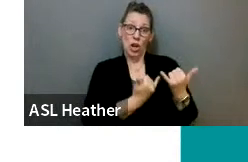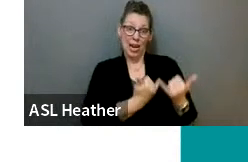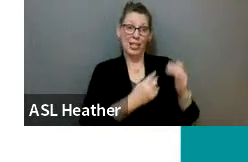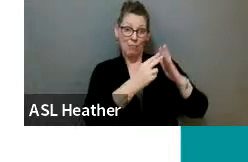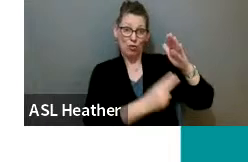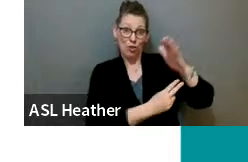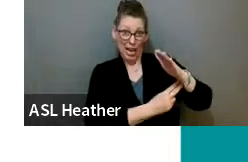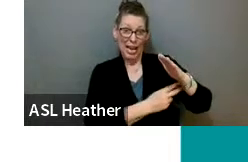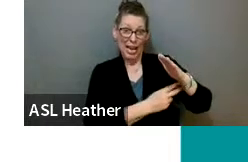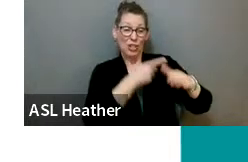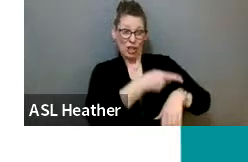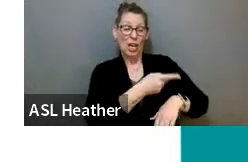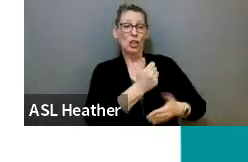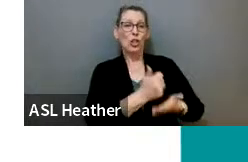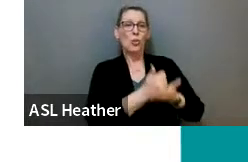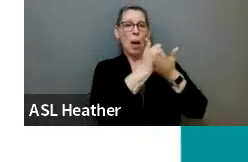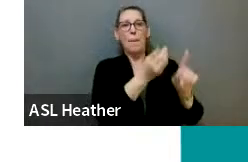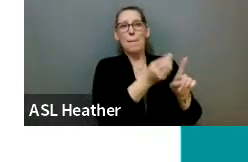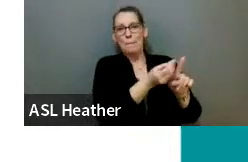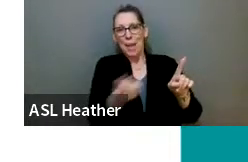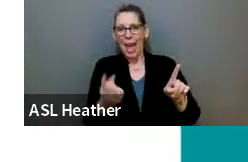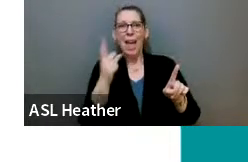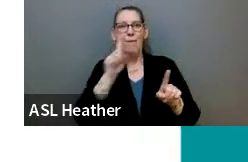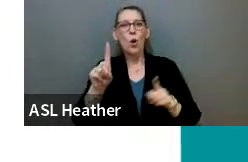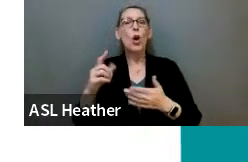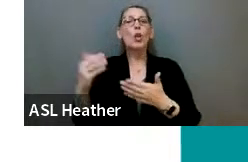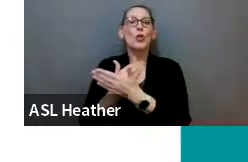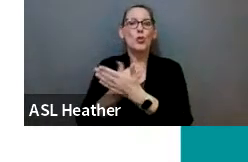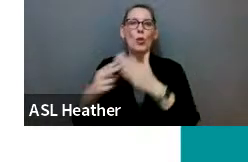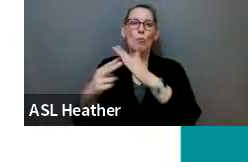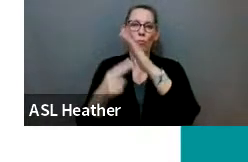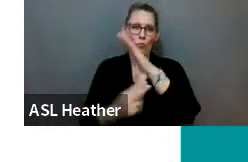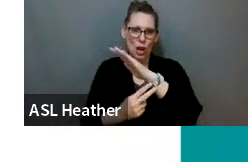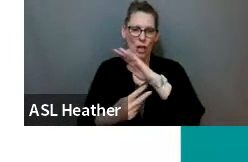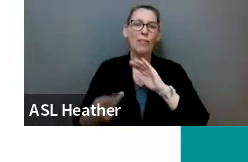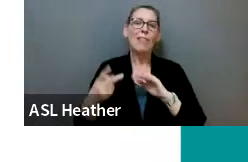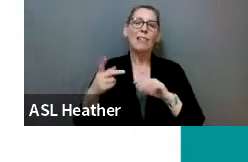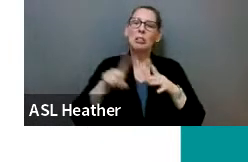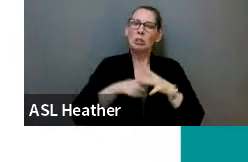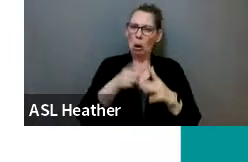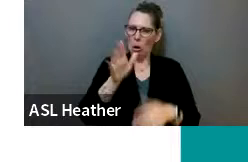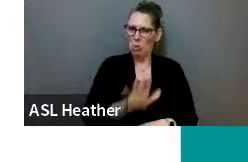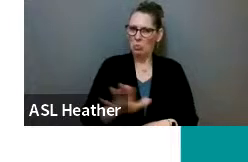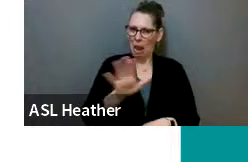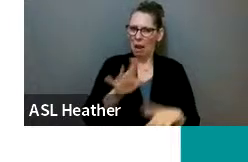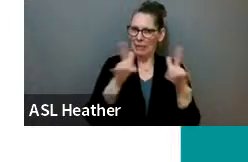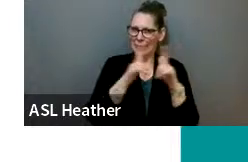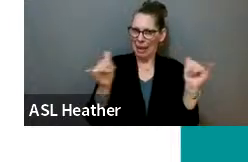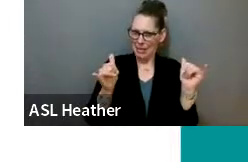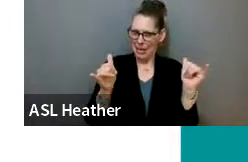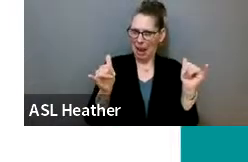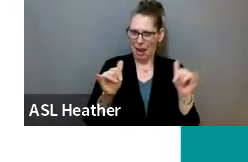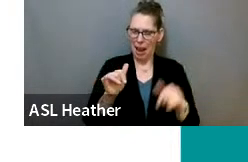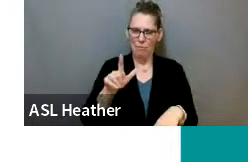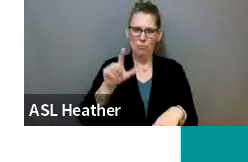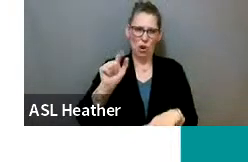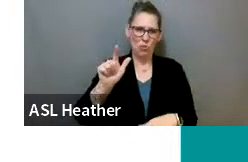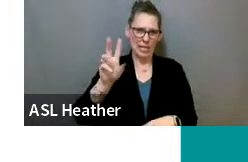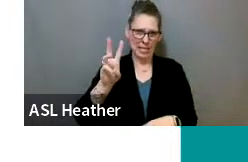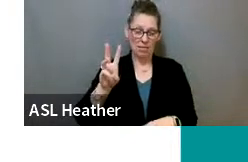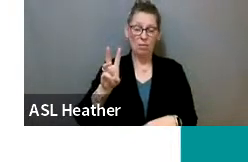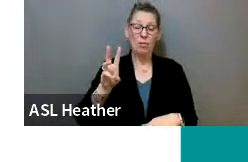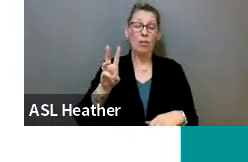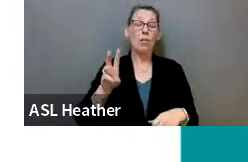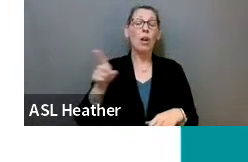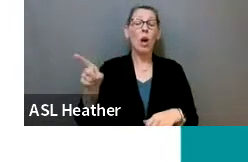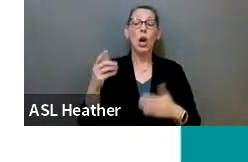construction of the new bridge, which will start on a similar timeline. And then once the new bridge is constructed, that